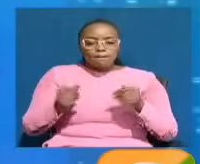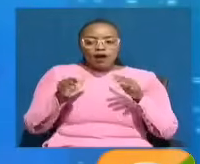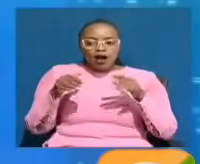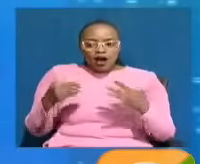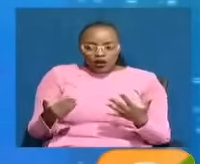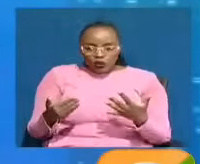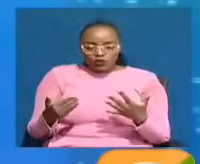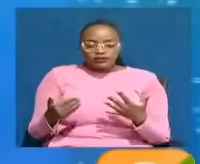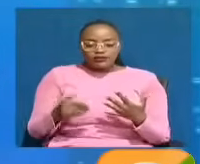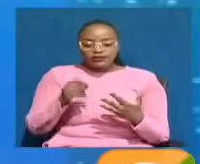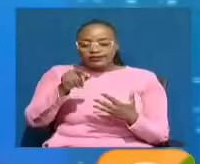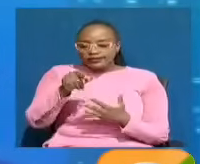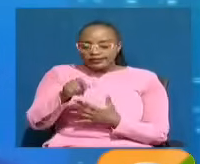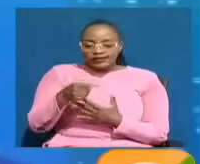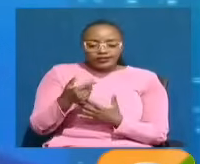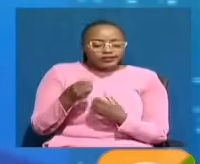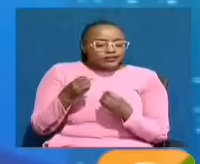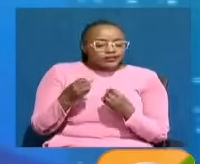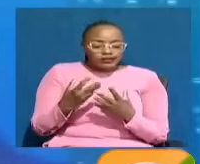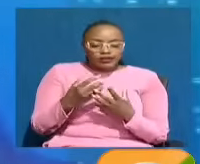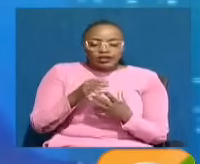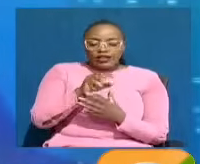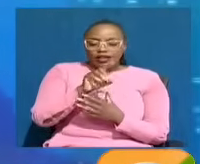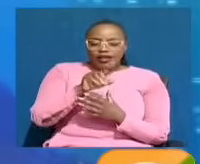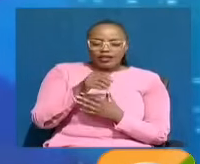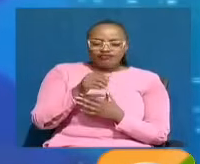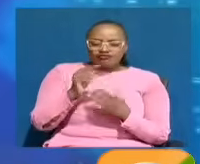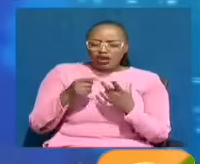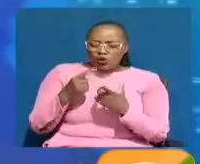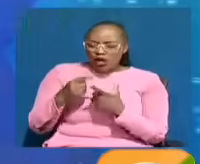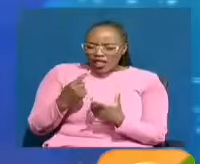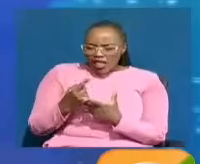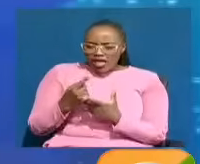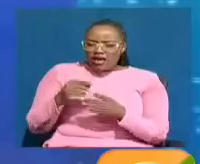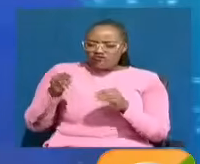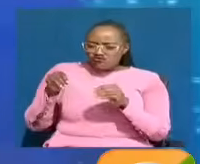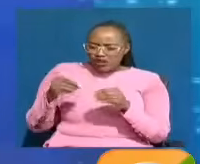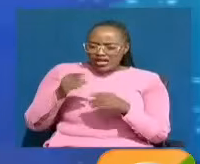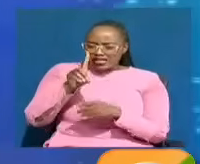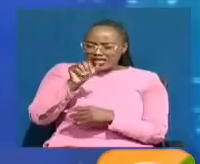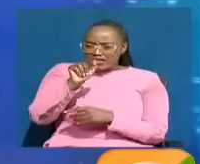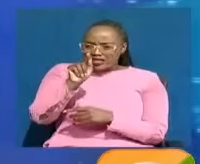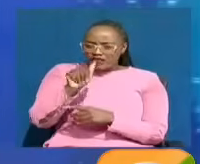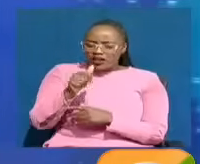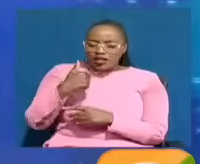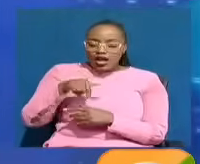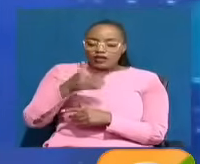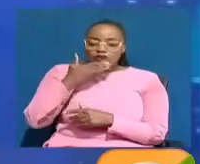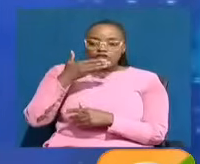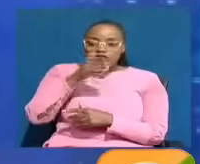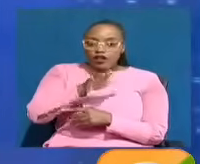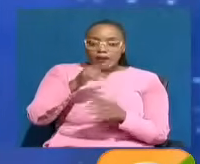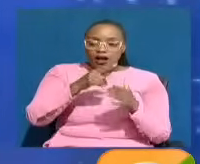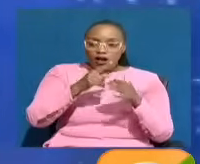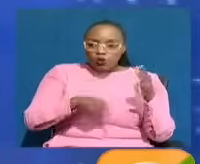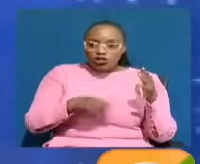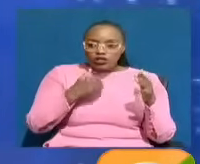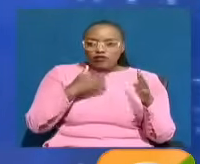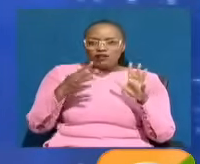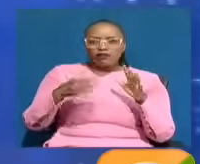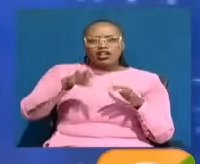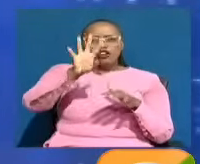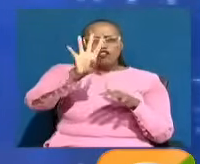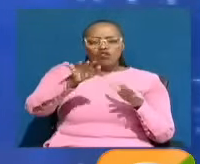in terms of quantitative data, but as qualitative data. And they can tell us this, and they have a feel of this. We've gone for about